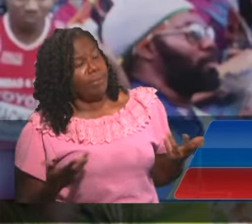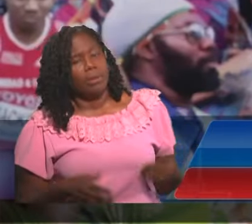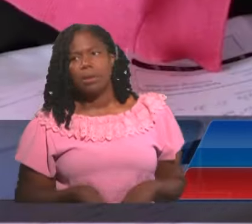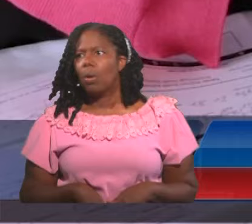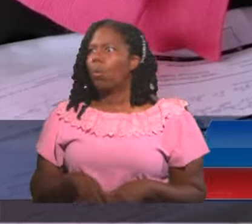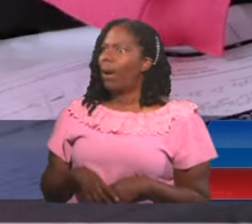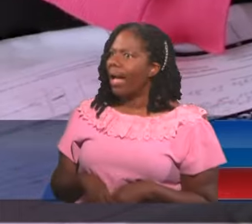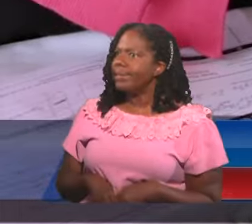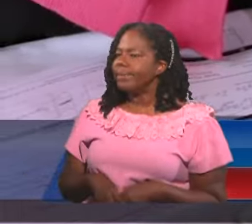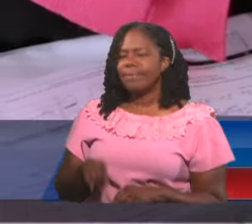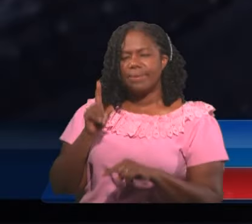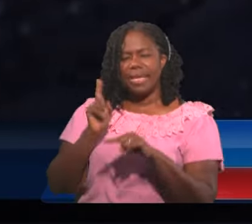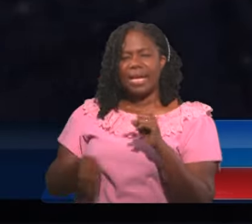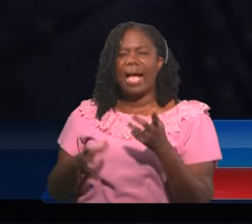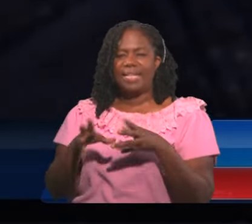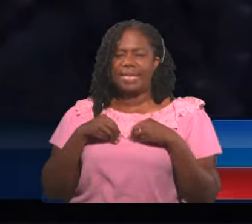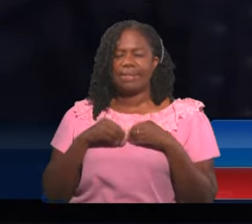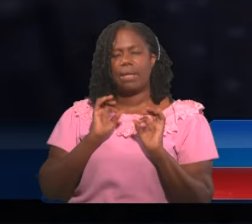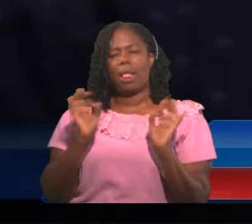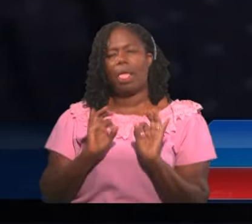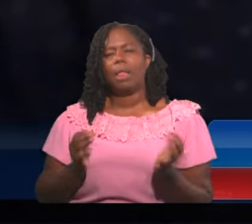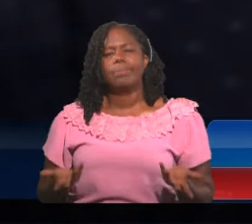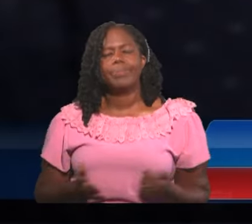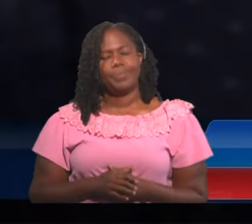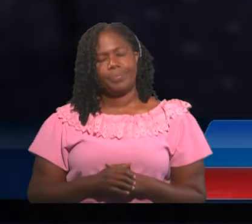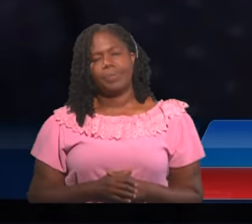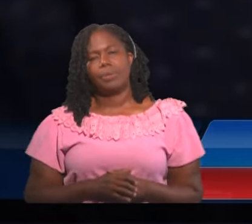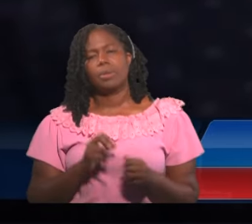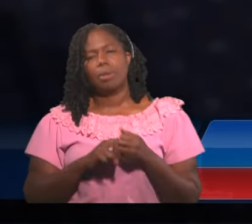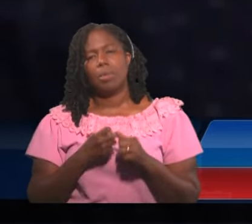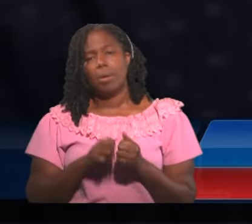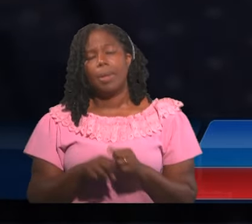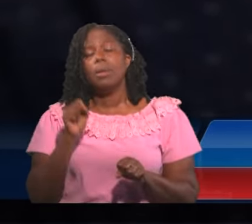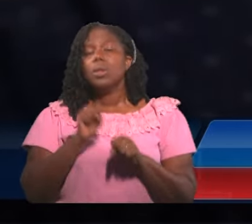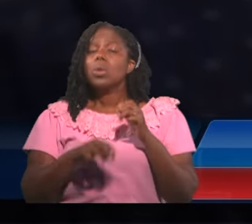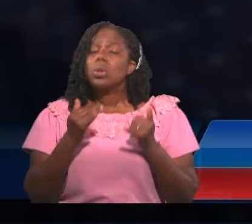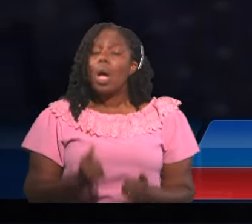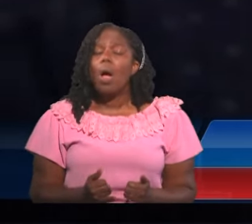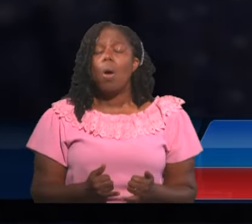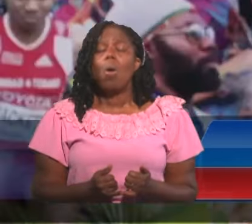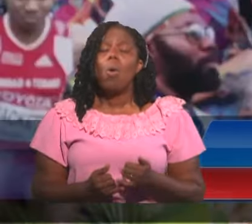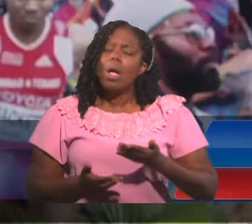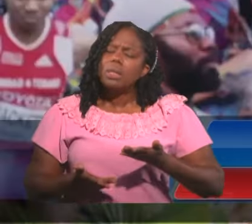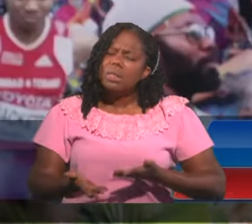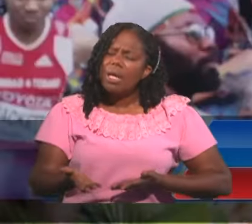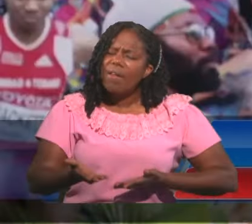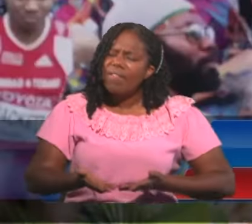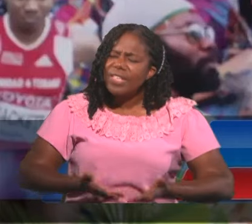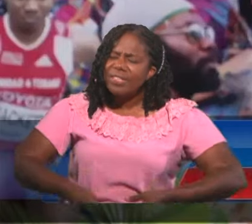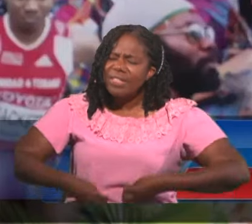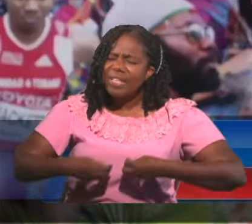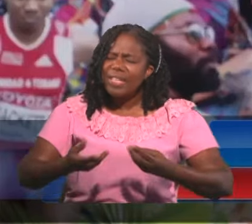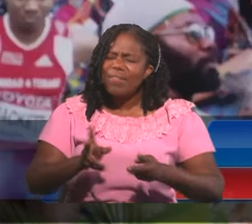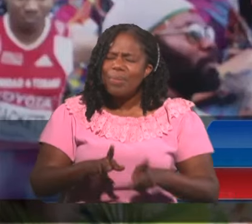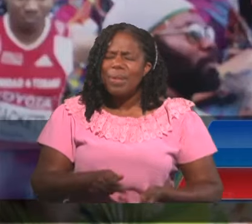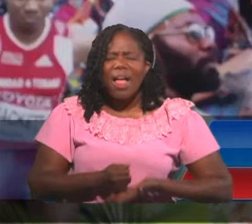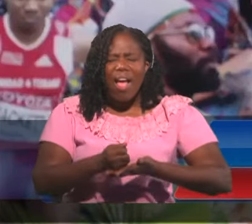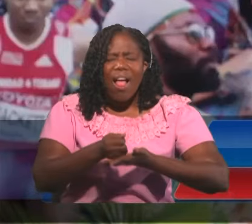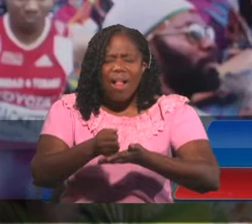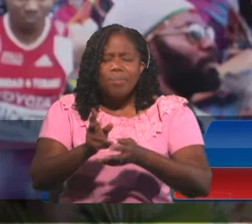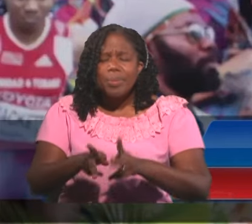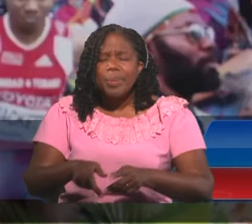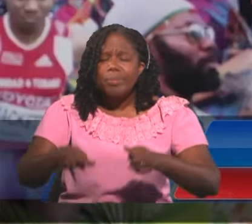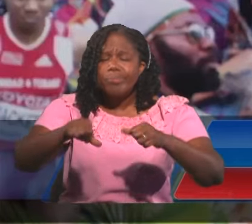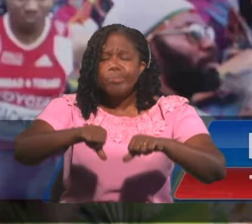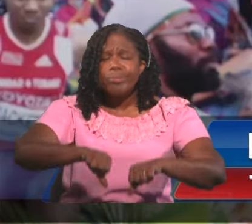it. Dr. B. Israel says the situation is affecting the level of service given to patients in Tobago. Actively looking at